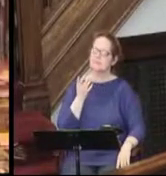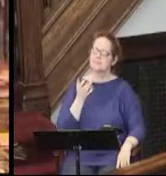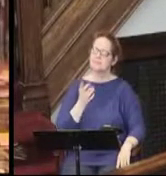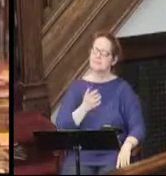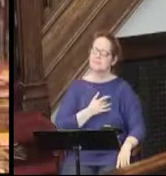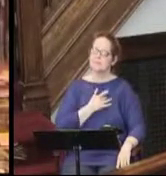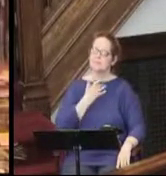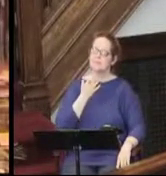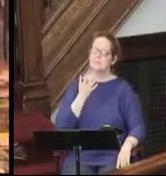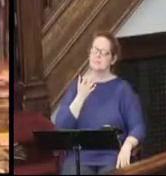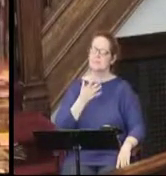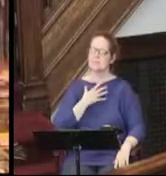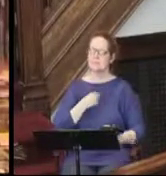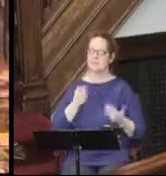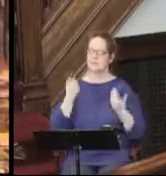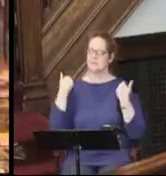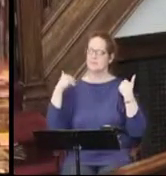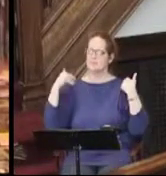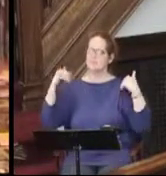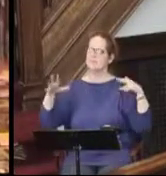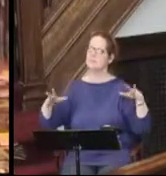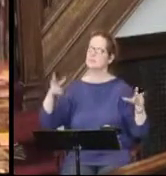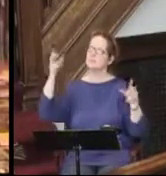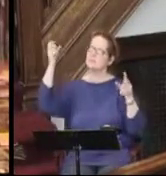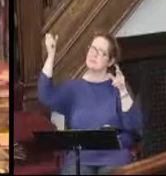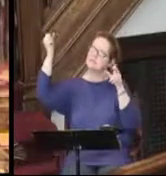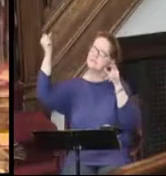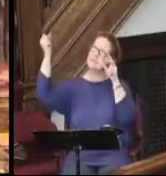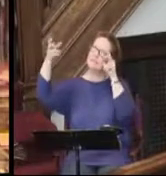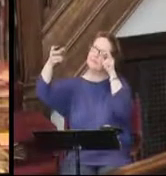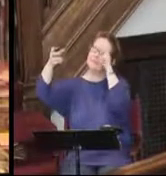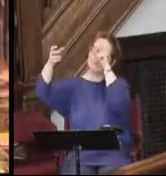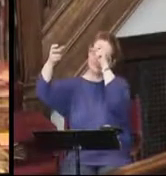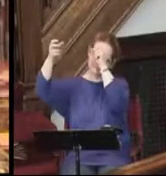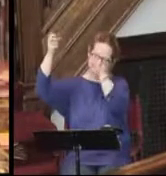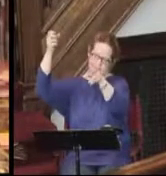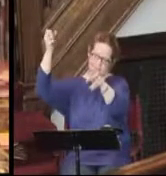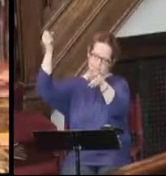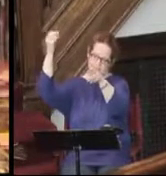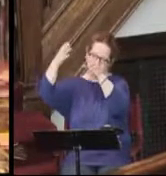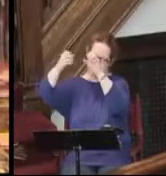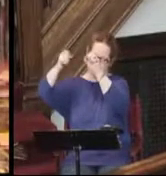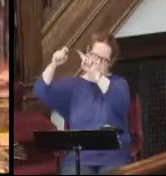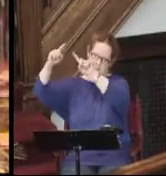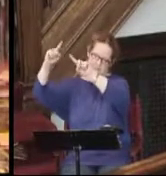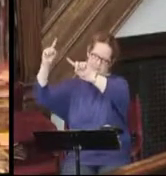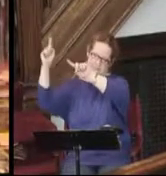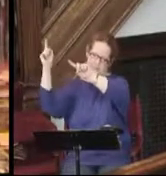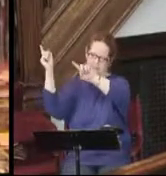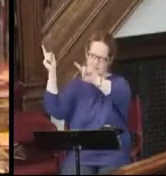answering. I thought the voice of